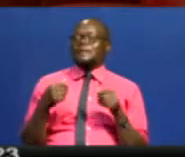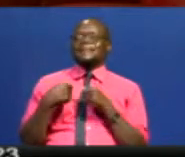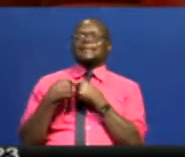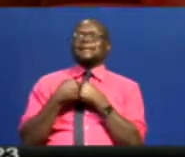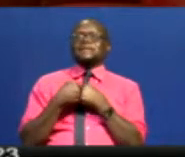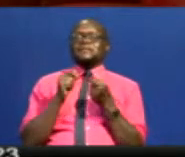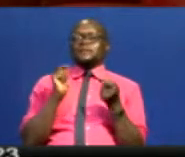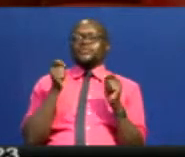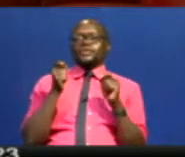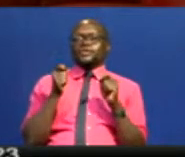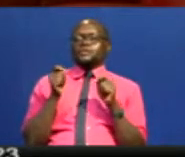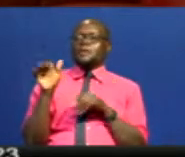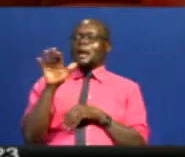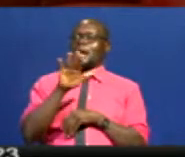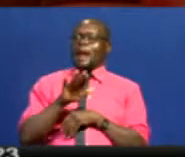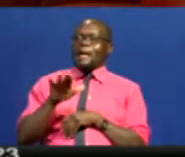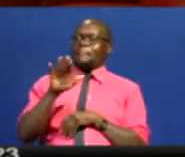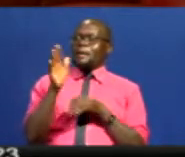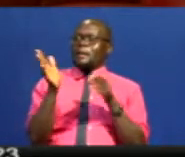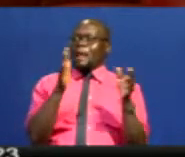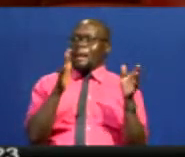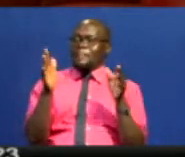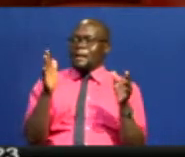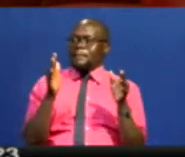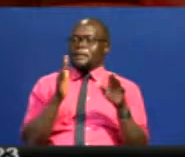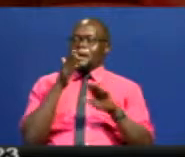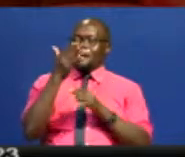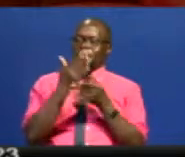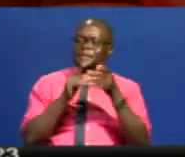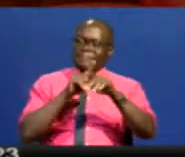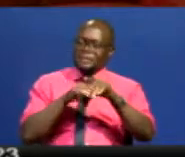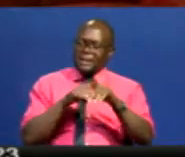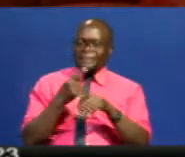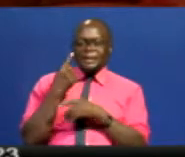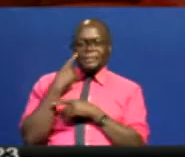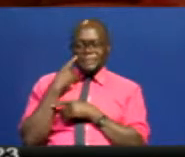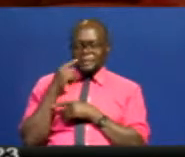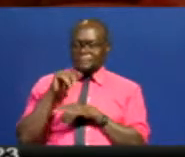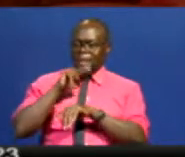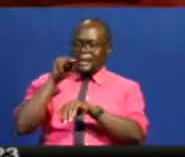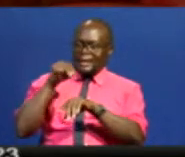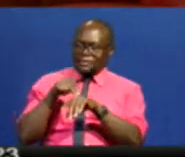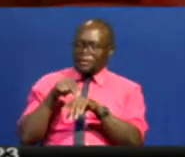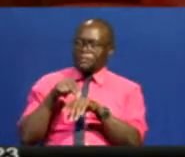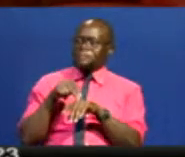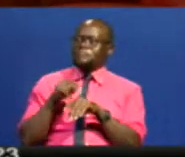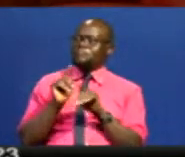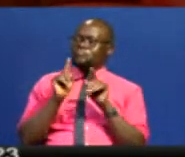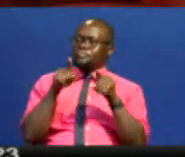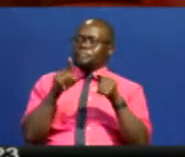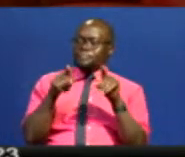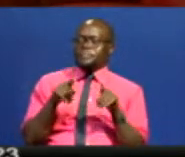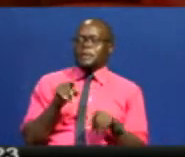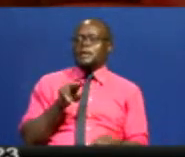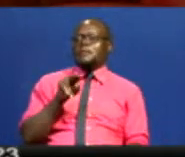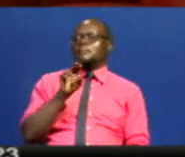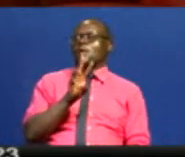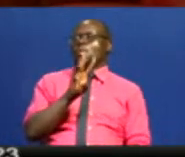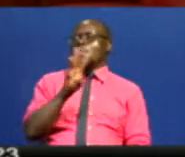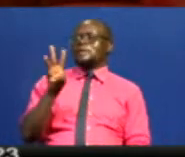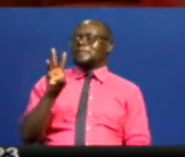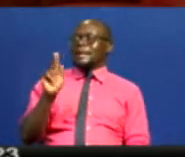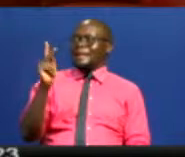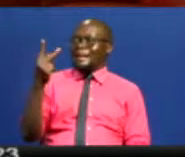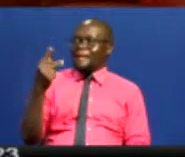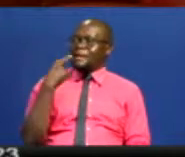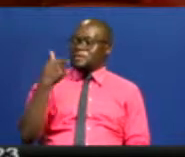changing climatic conditions. We know that after some times when we walk around the nation, like I was in Ambale constituency, in some areas, they were